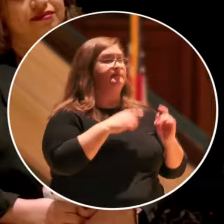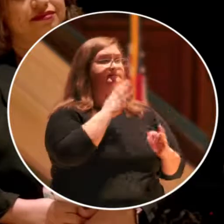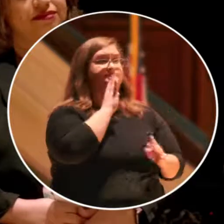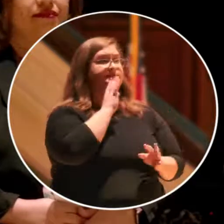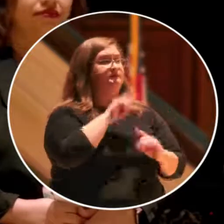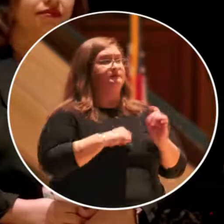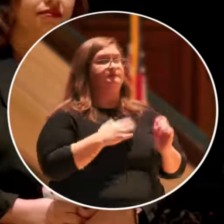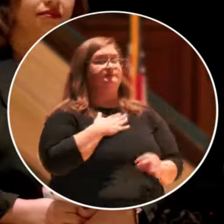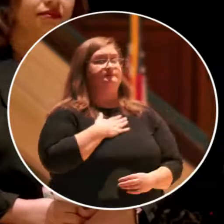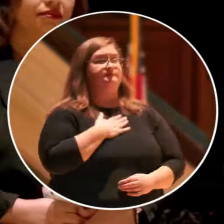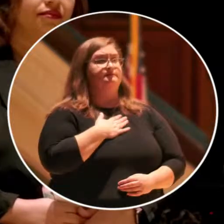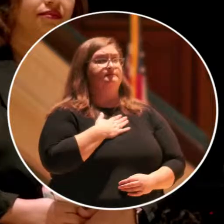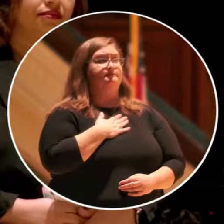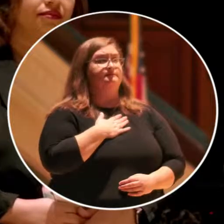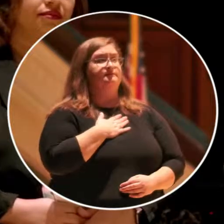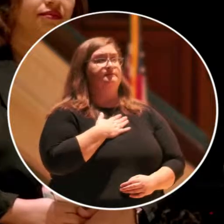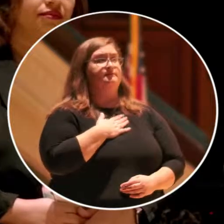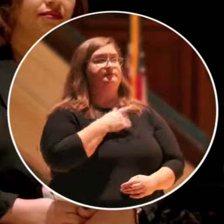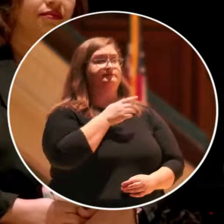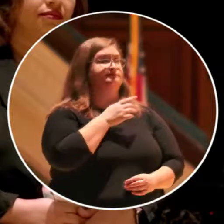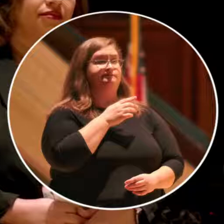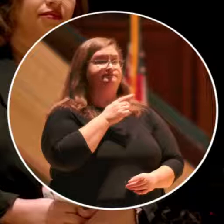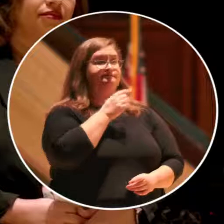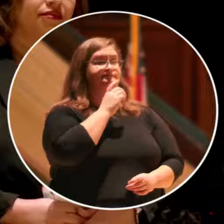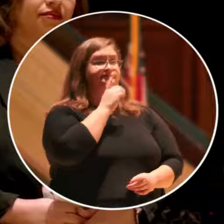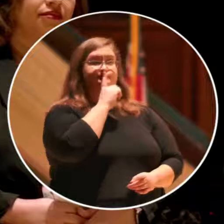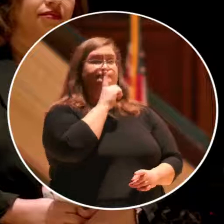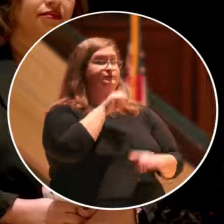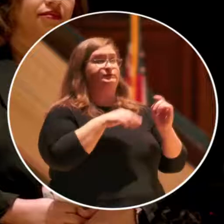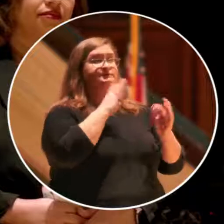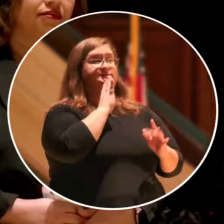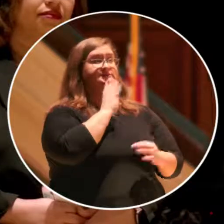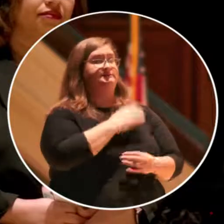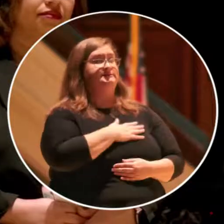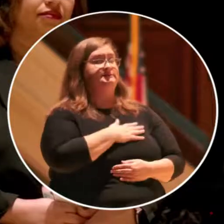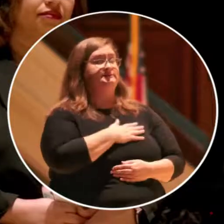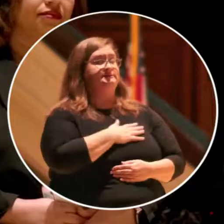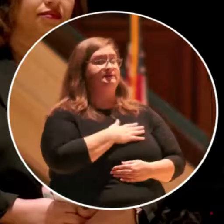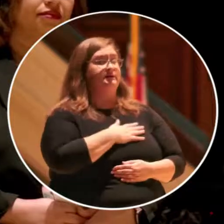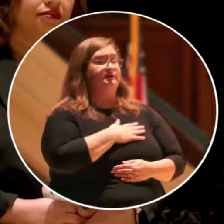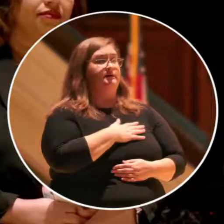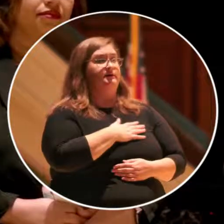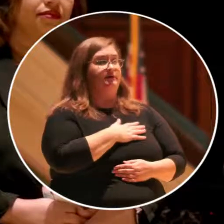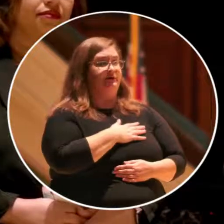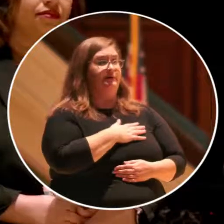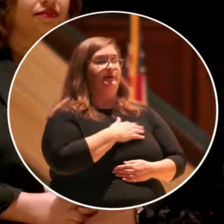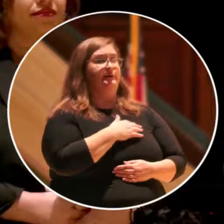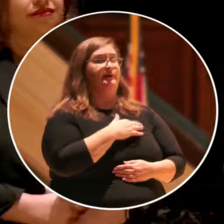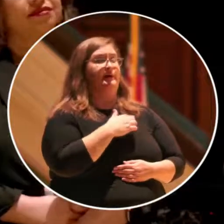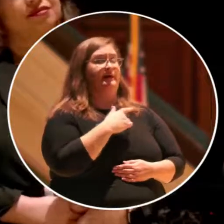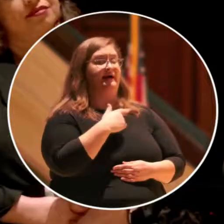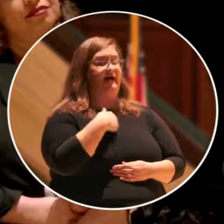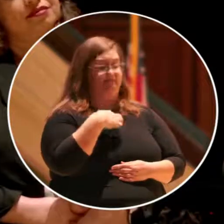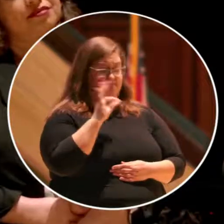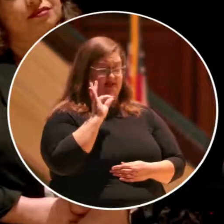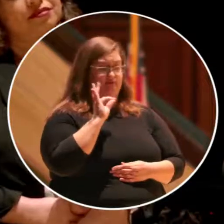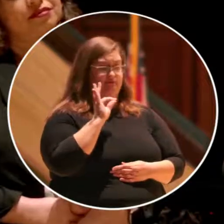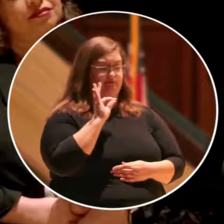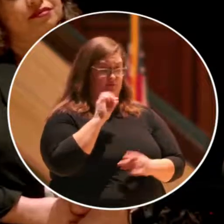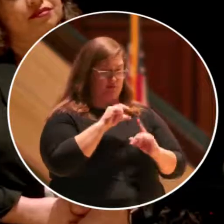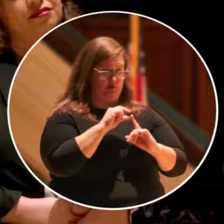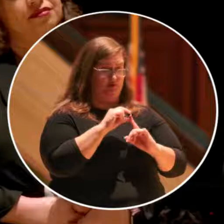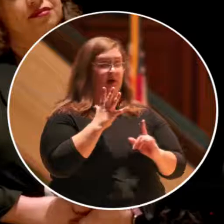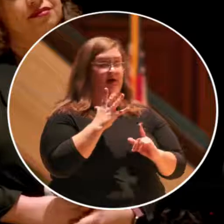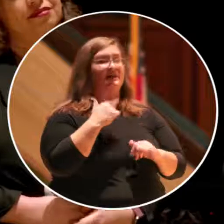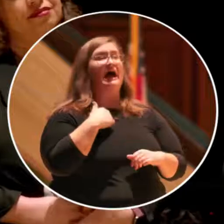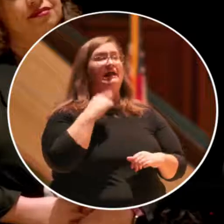asked again, still speechless. Finally, I found the words, and I said, "I think I should